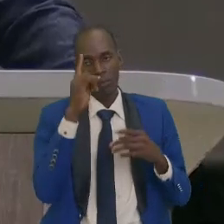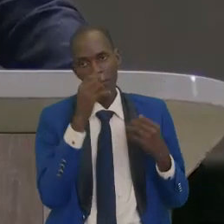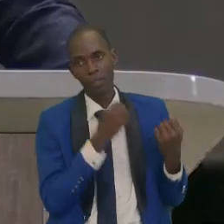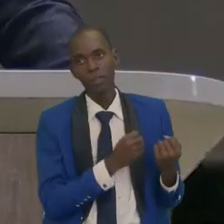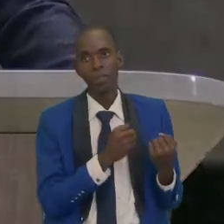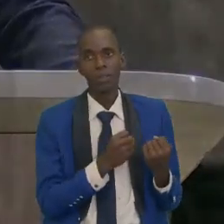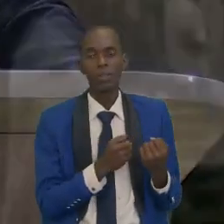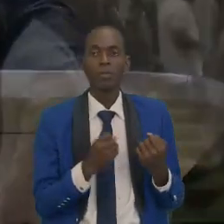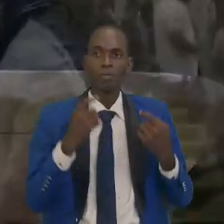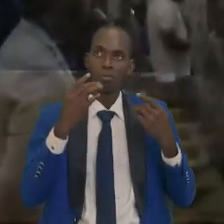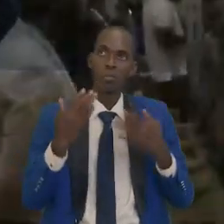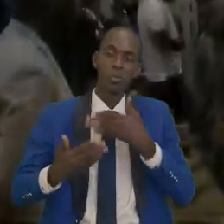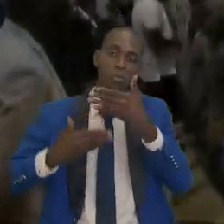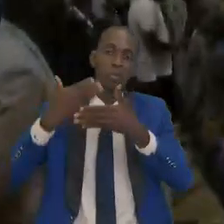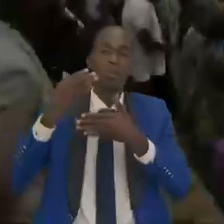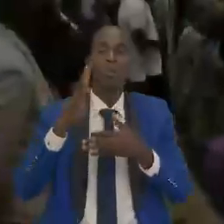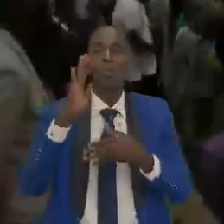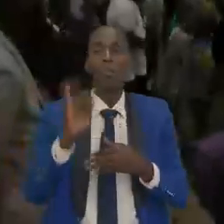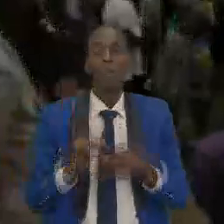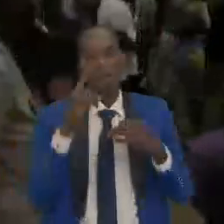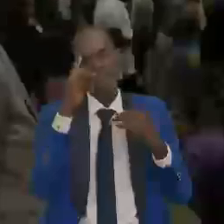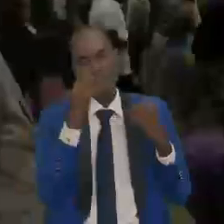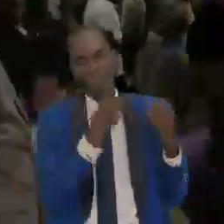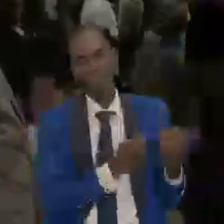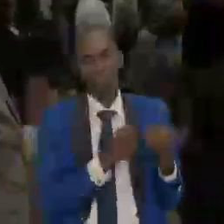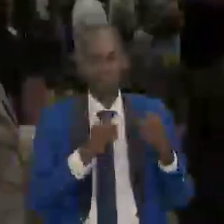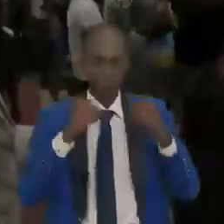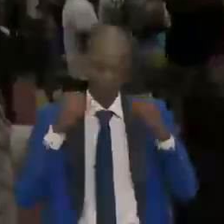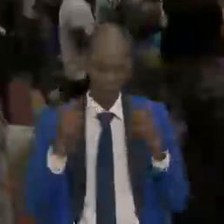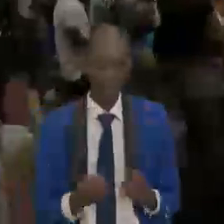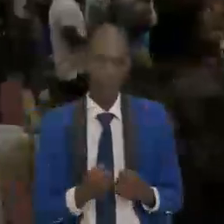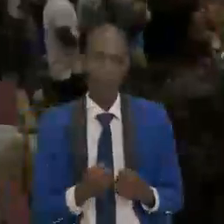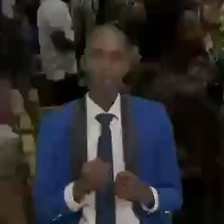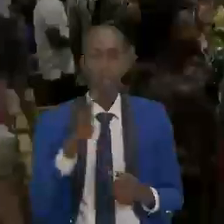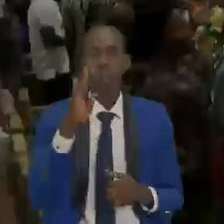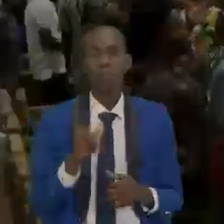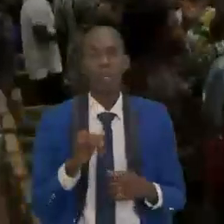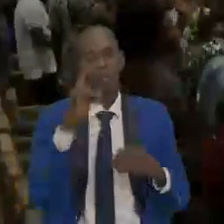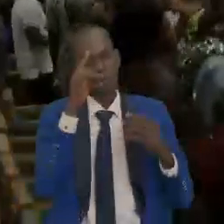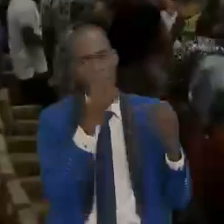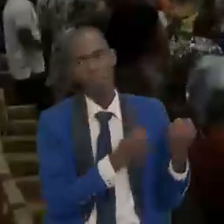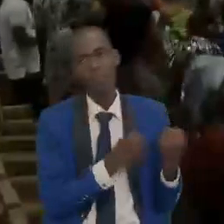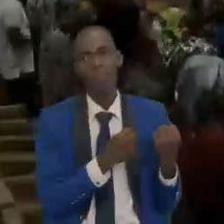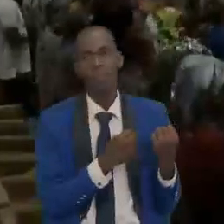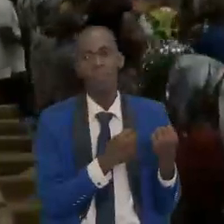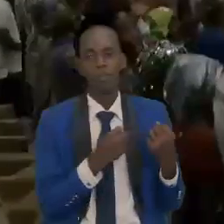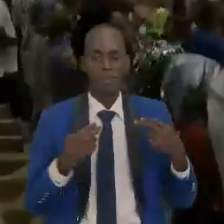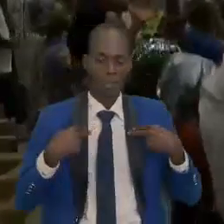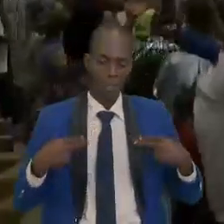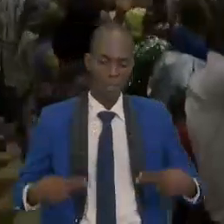accomplishment by faith strength by faith hails